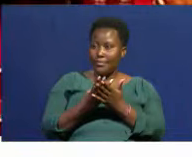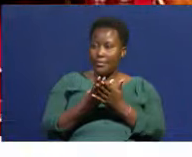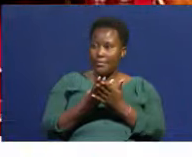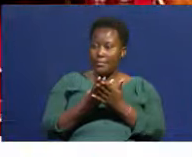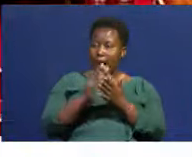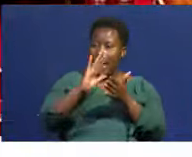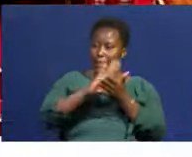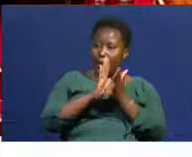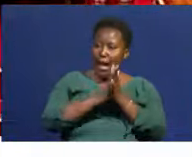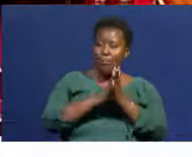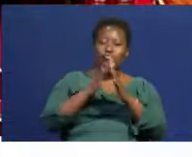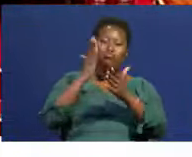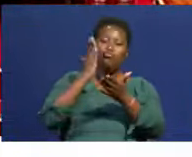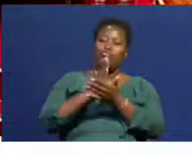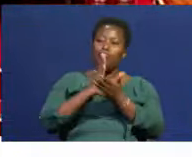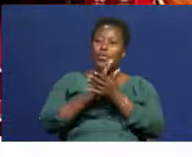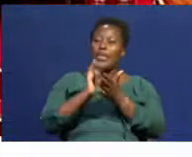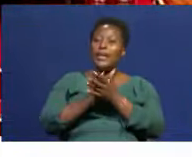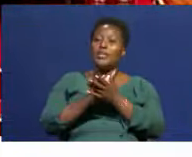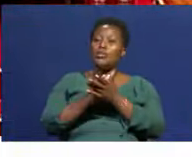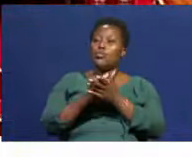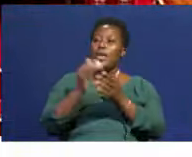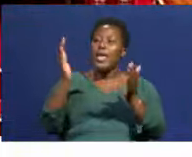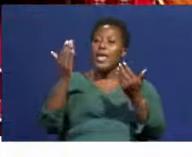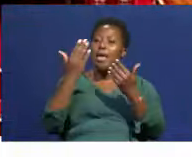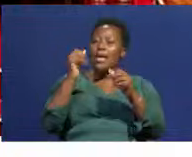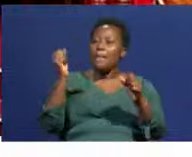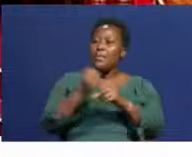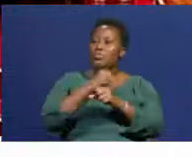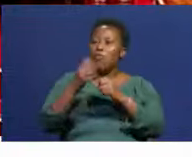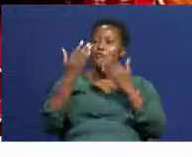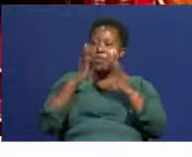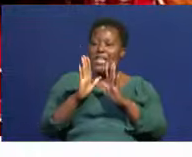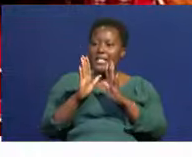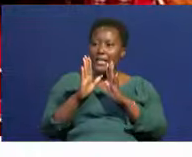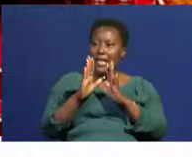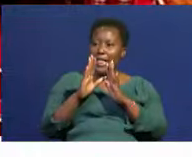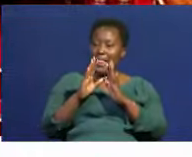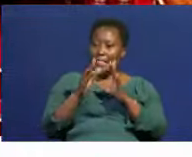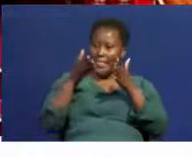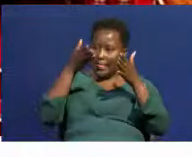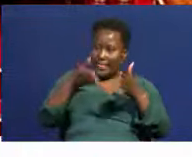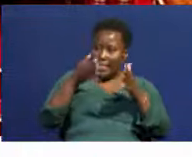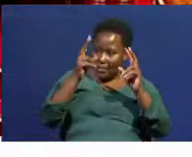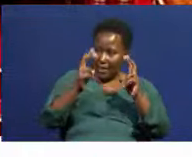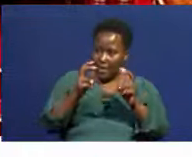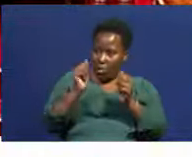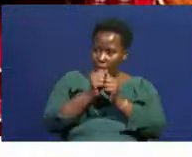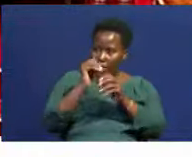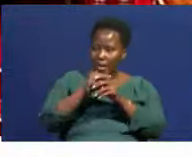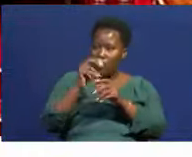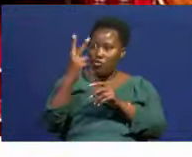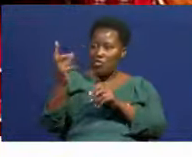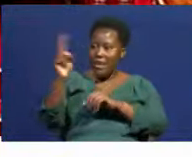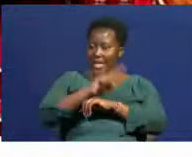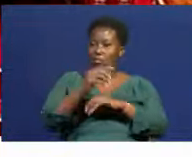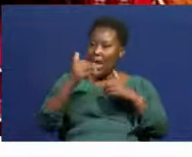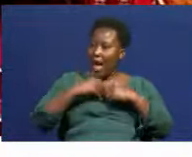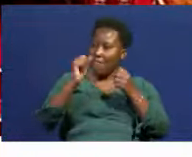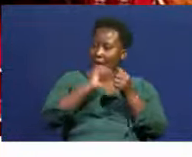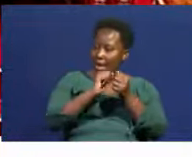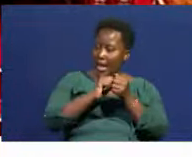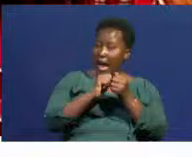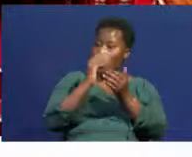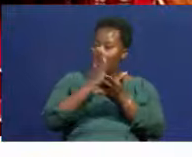and it becomes obvious that we cannot conclude this matter within 2 days, we have Friday.